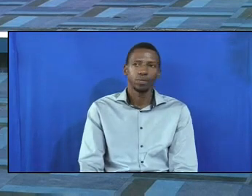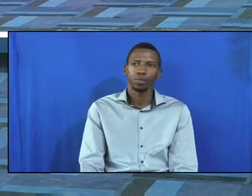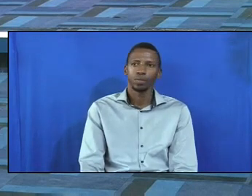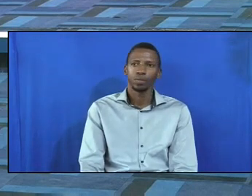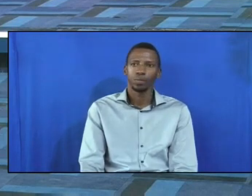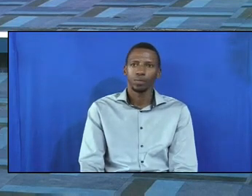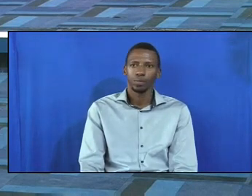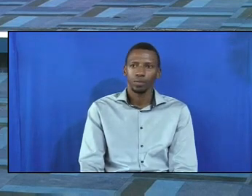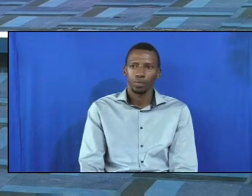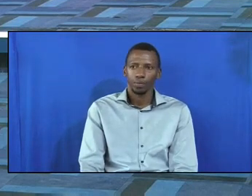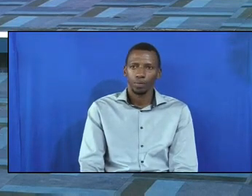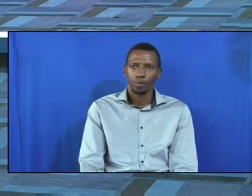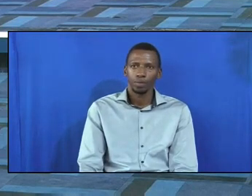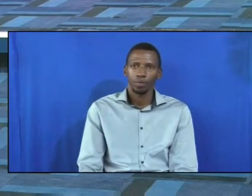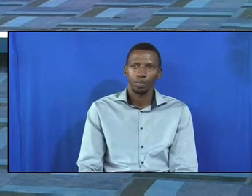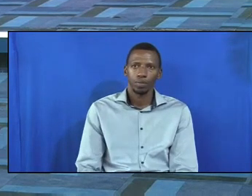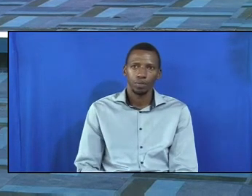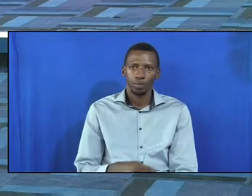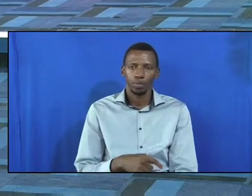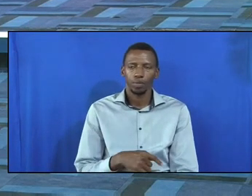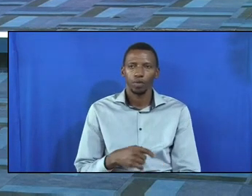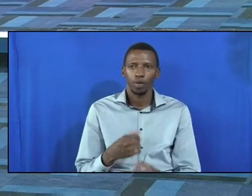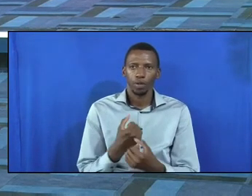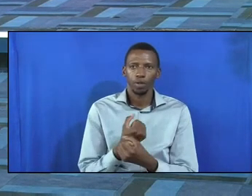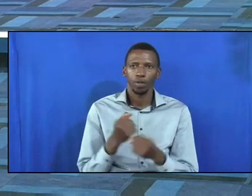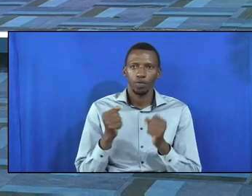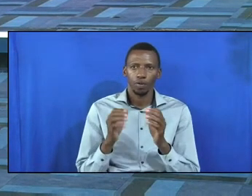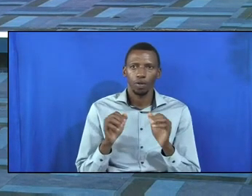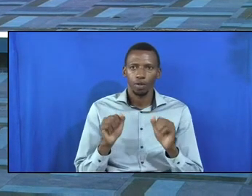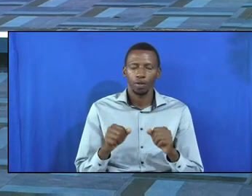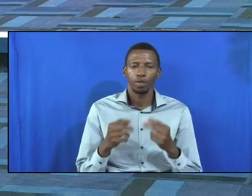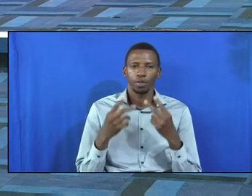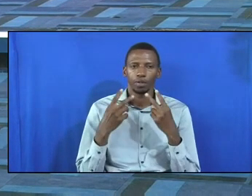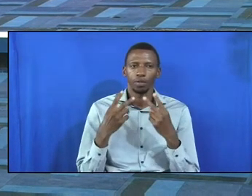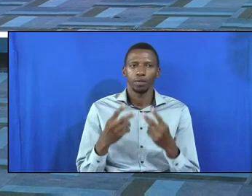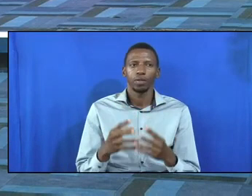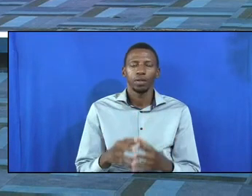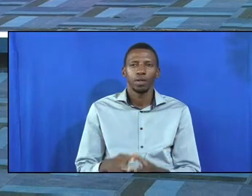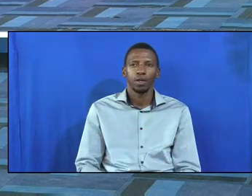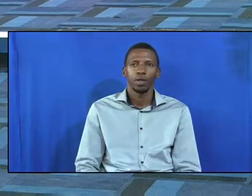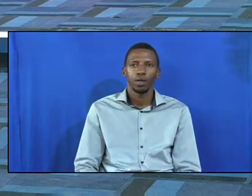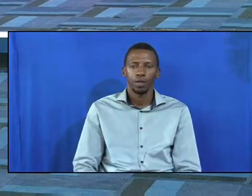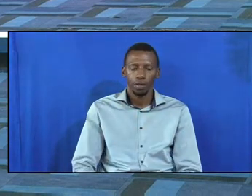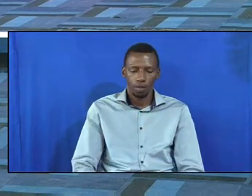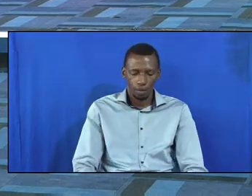Troubled soul, the Savior can see.